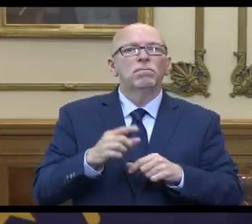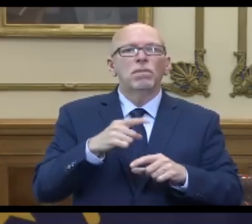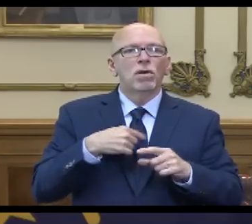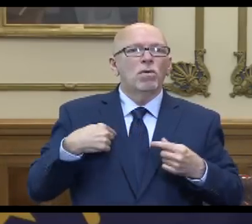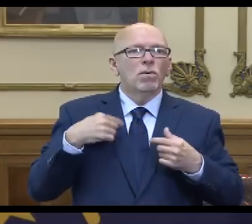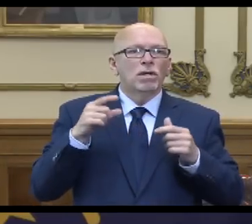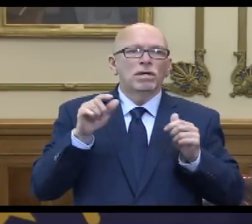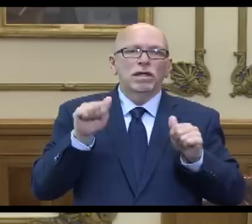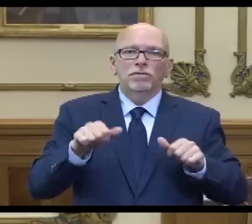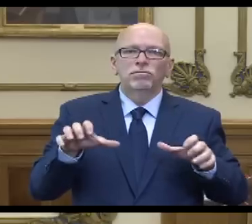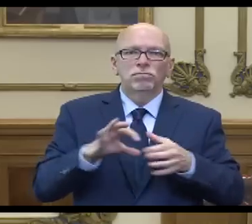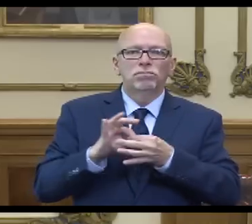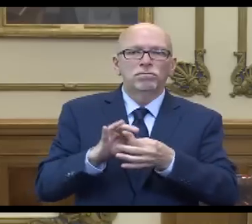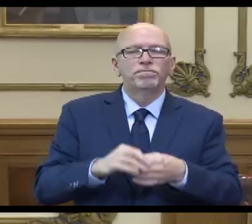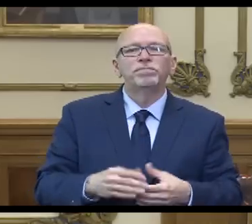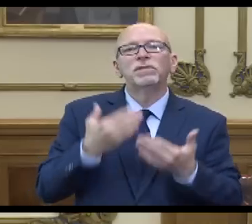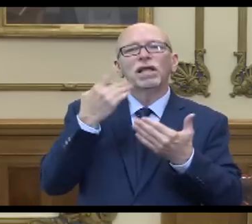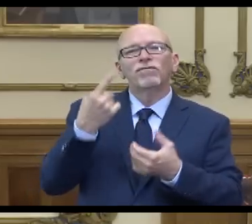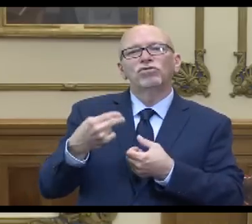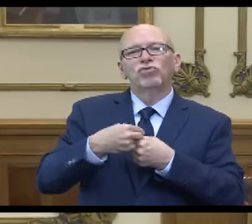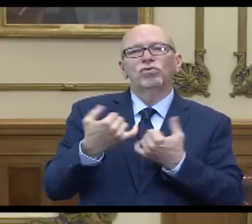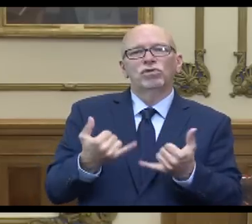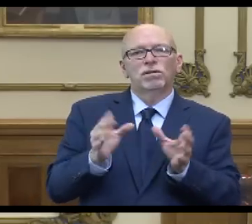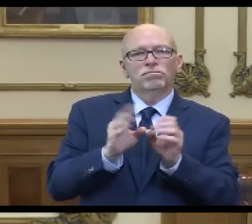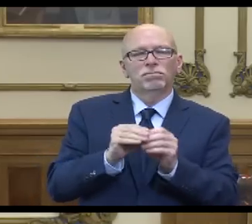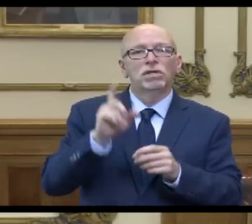will. Thank you for joining today's